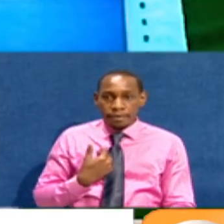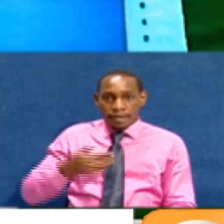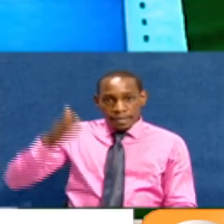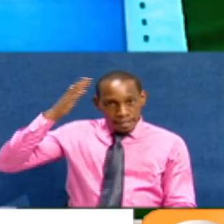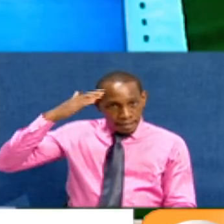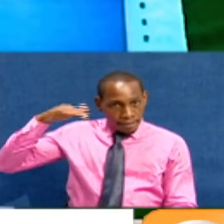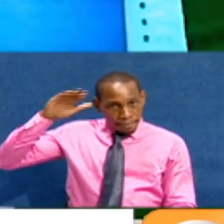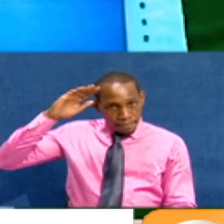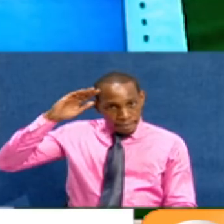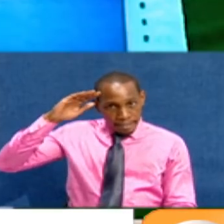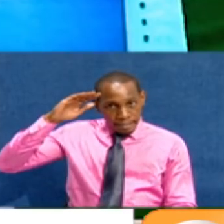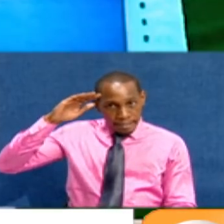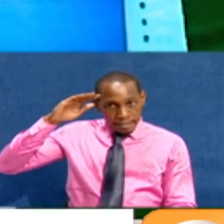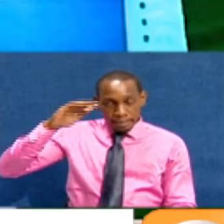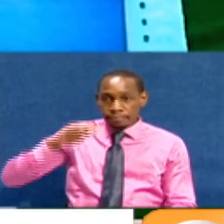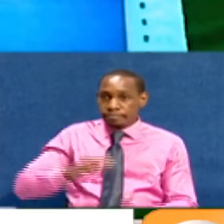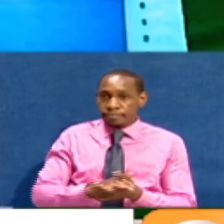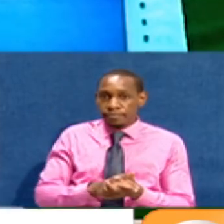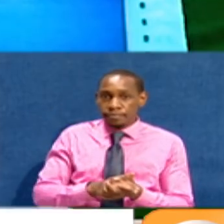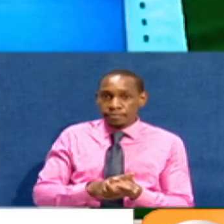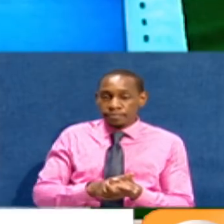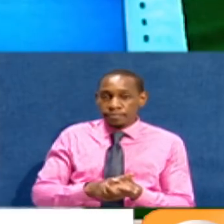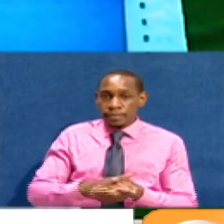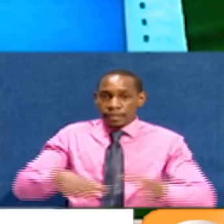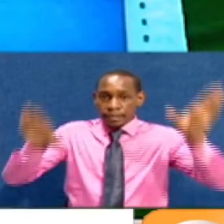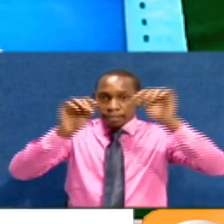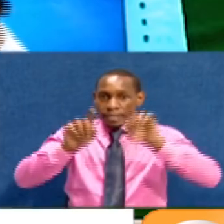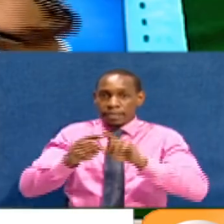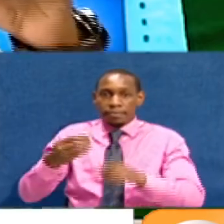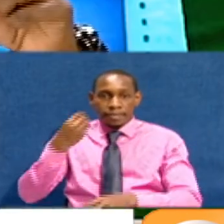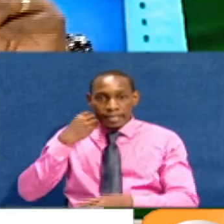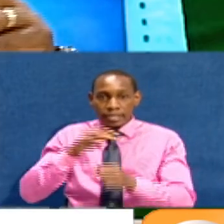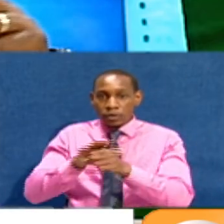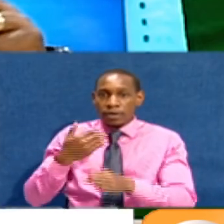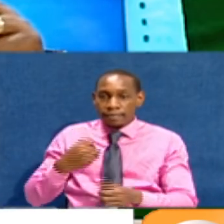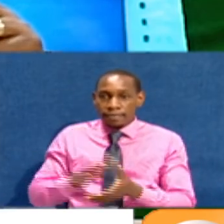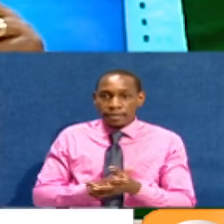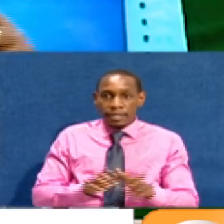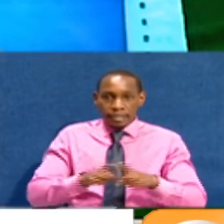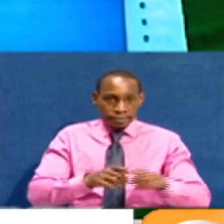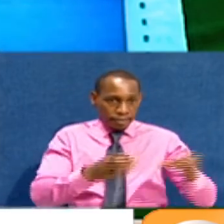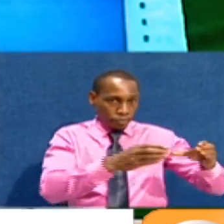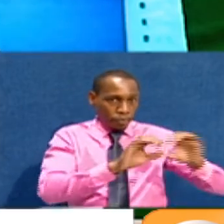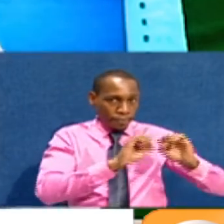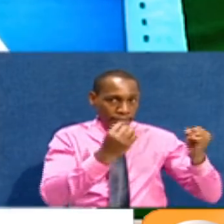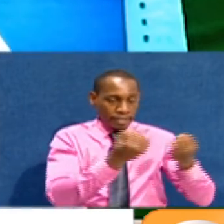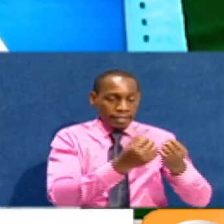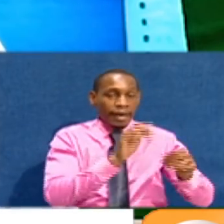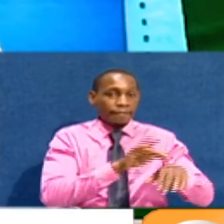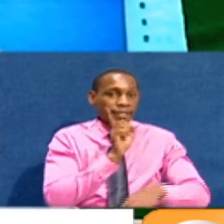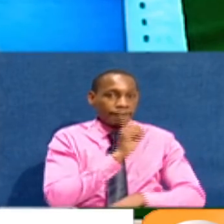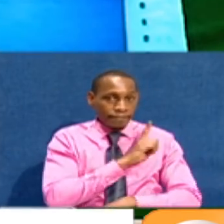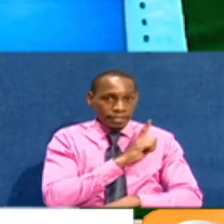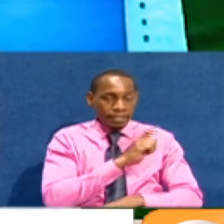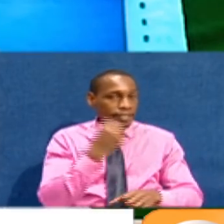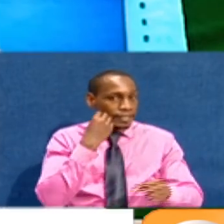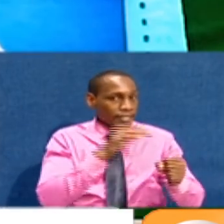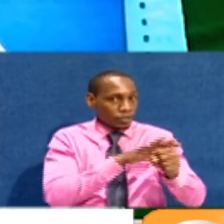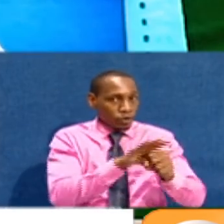Bolsonaro in Brazil had COVID-19. So even that bracket of society was getting affected